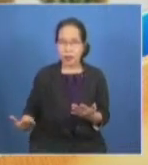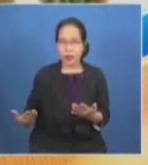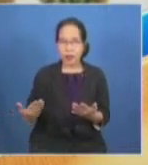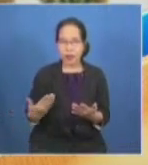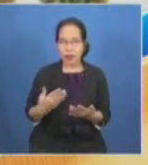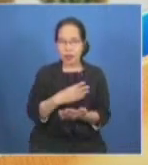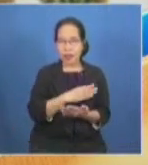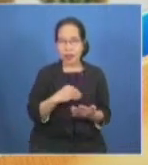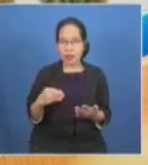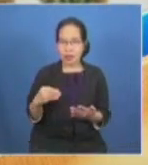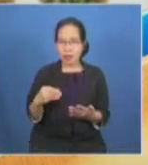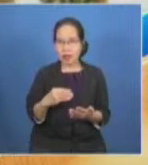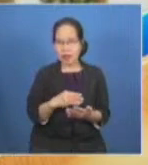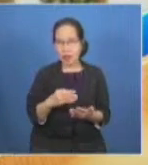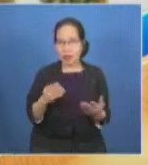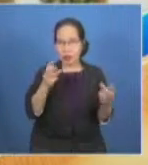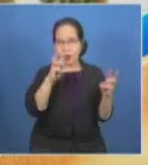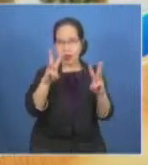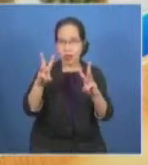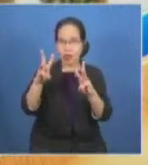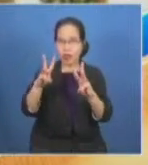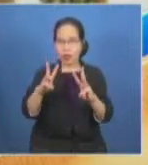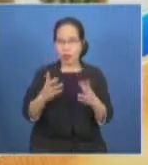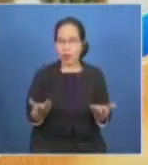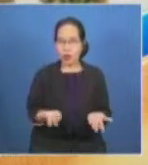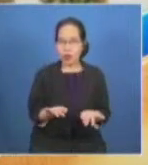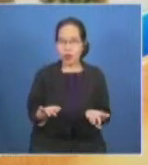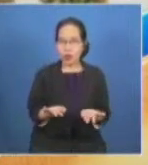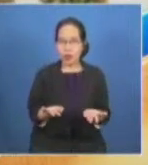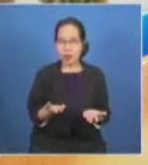this, and let's watch